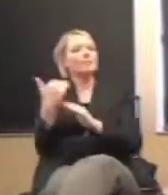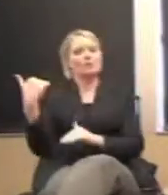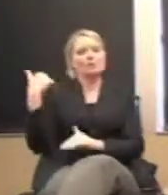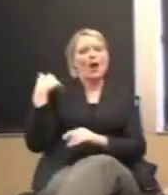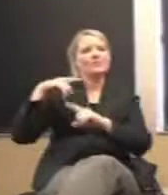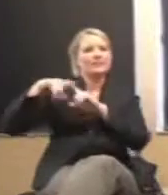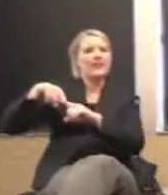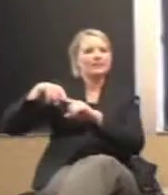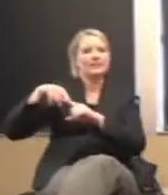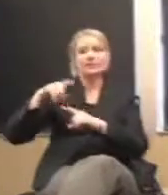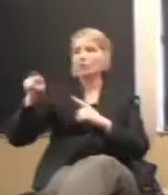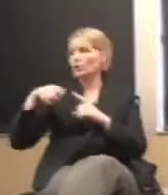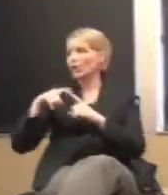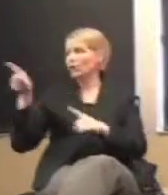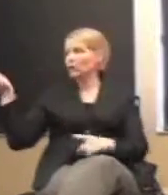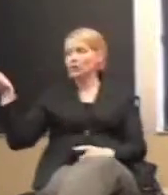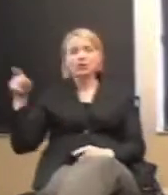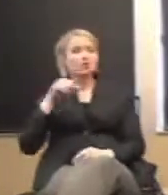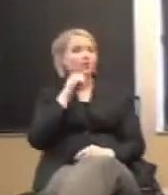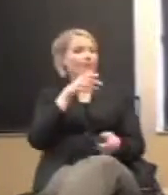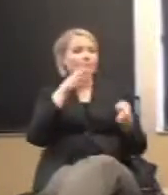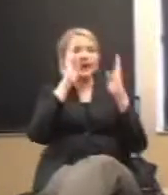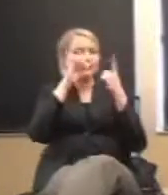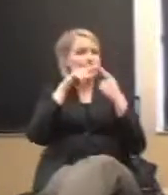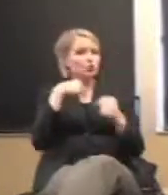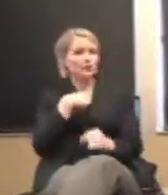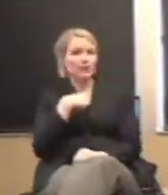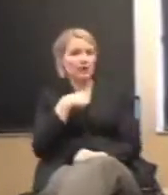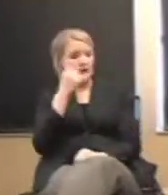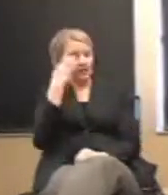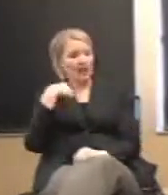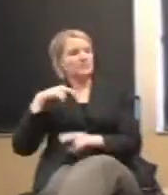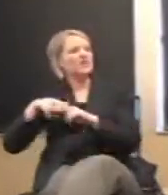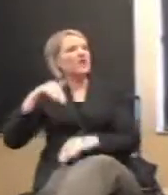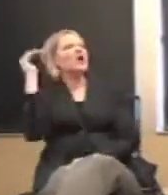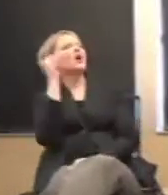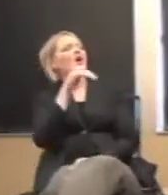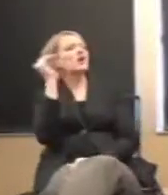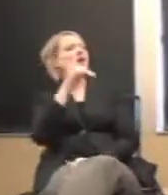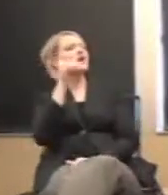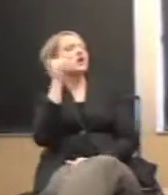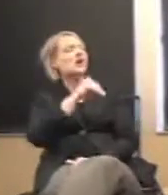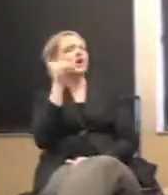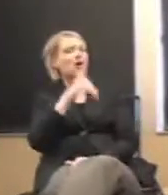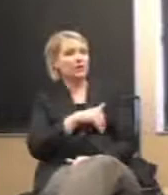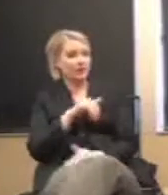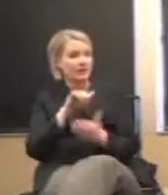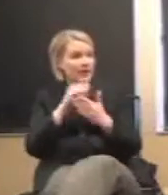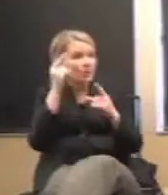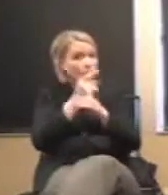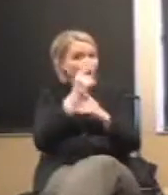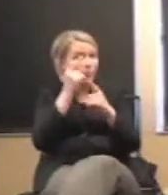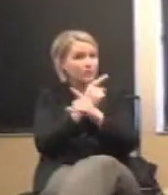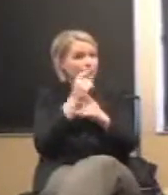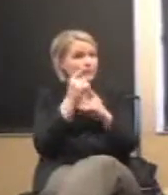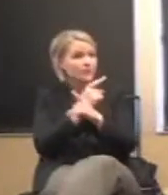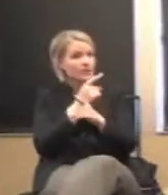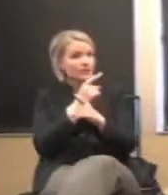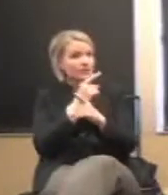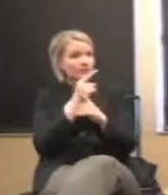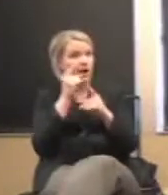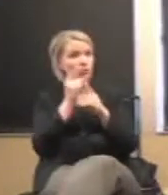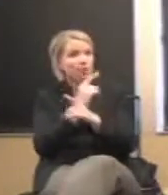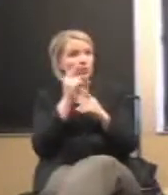turned around and she doesn't pay any attention to me. If I'm sitting here poking her with that, is that an appropriate way to gain her